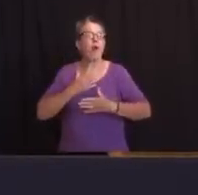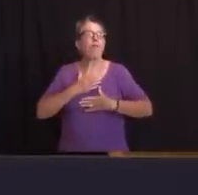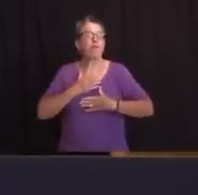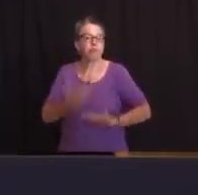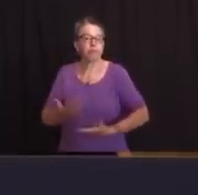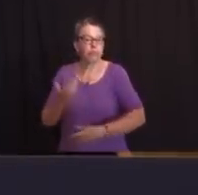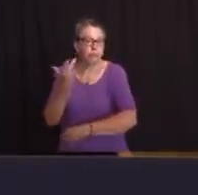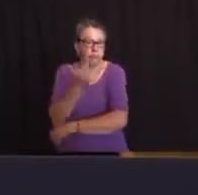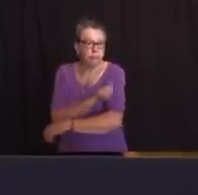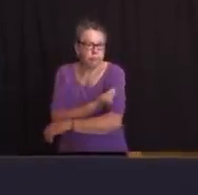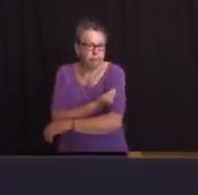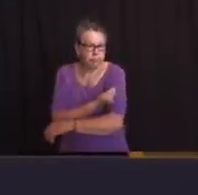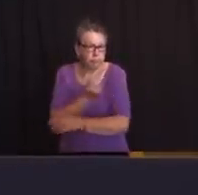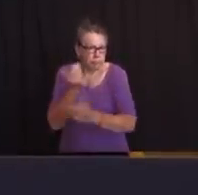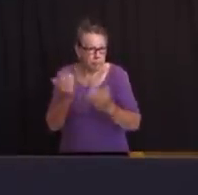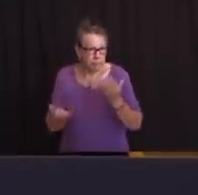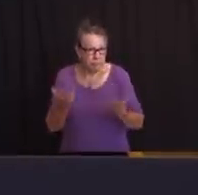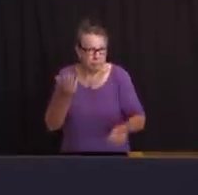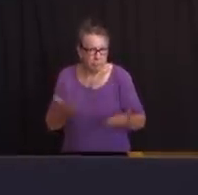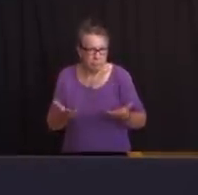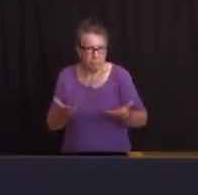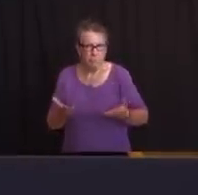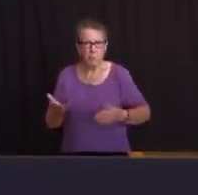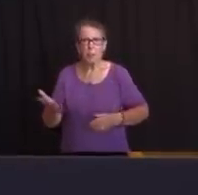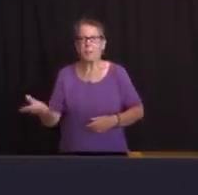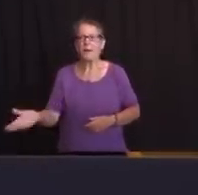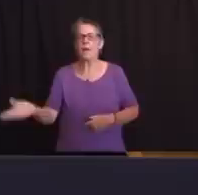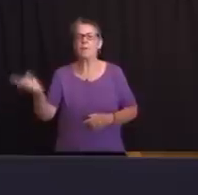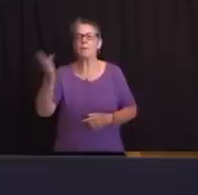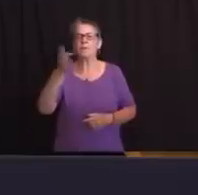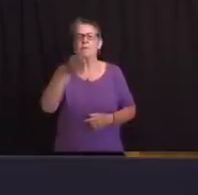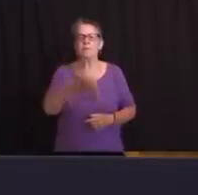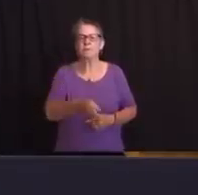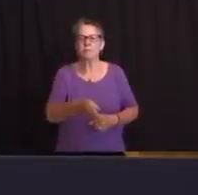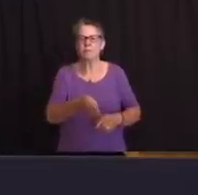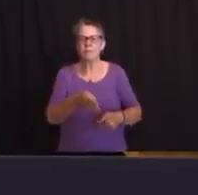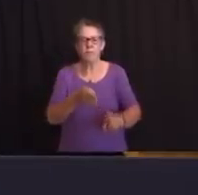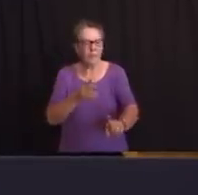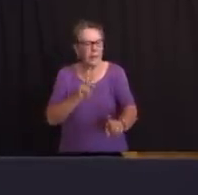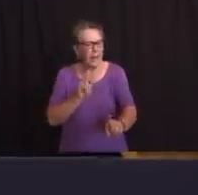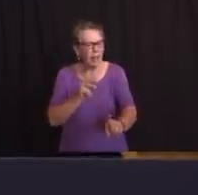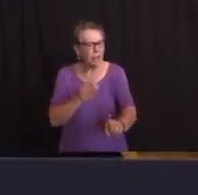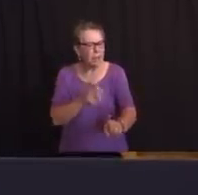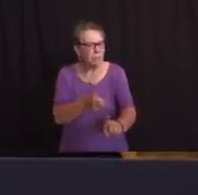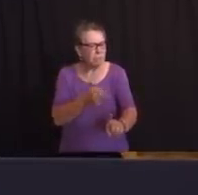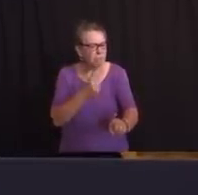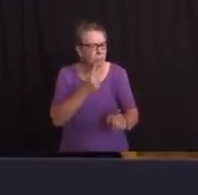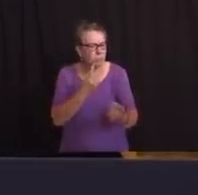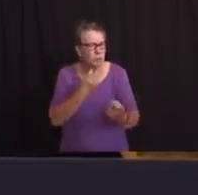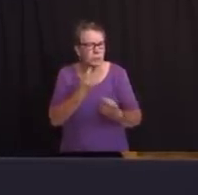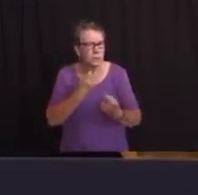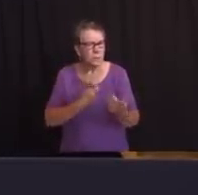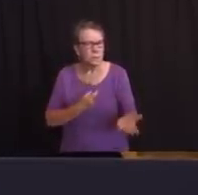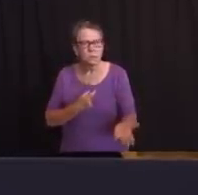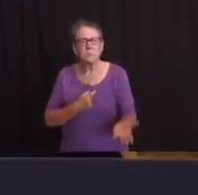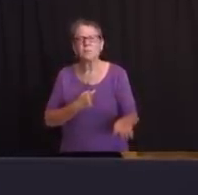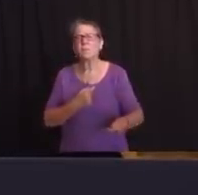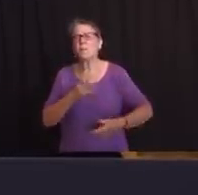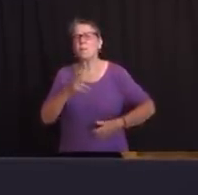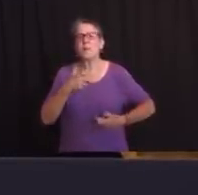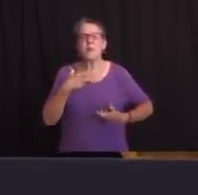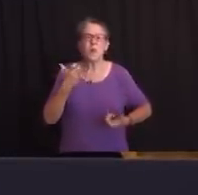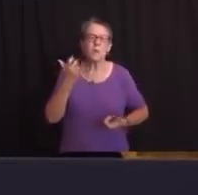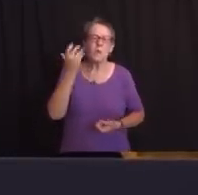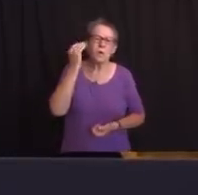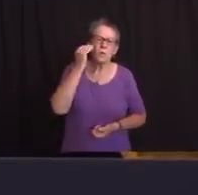Catherine, is that you? Hi. Good afternoon. Good afternoon. I'm curious, what's the level of increase